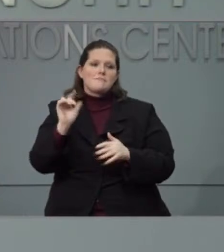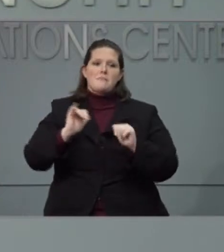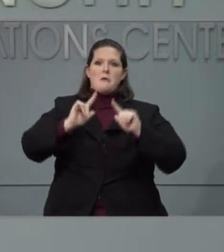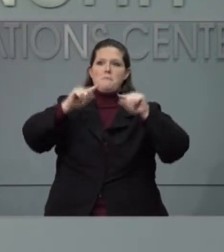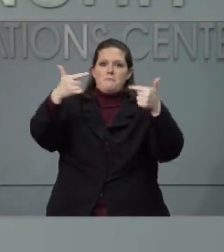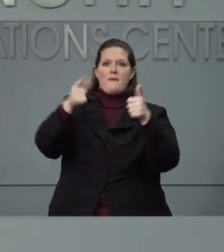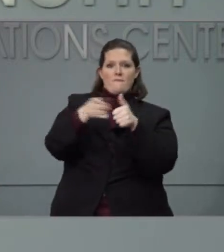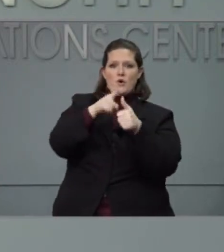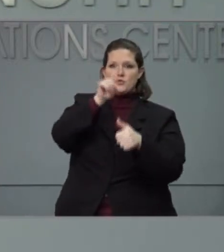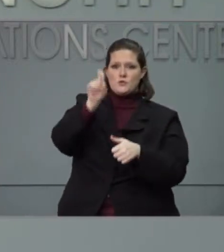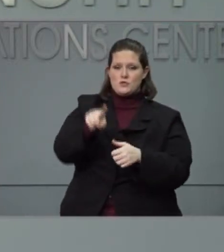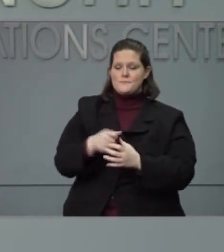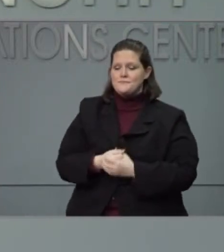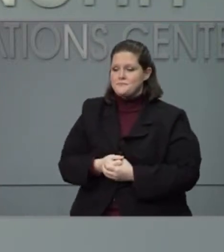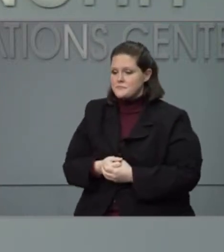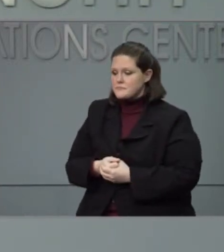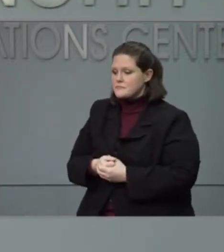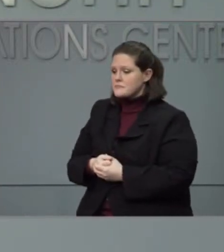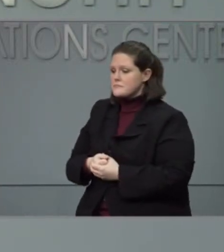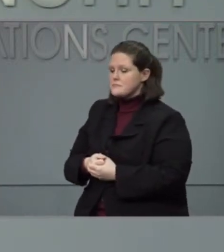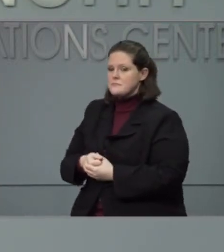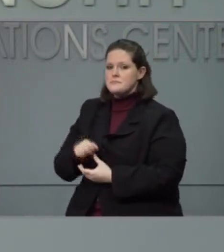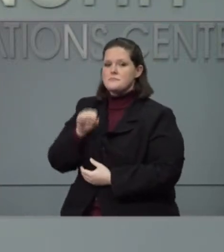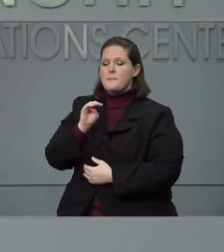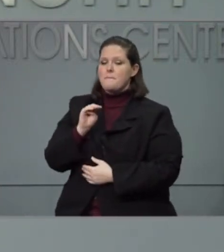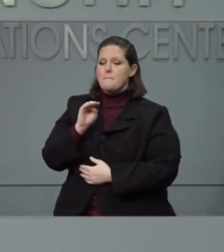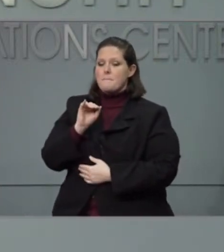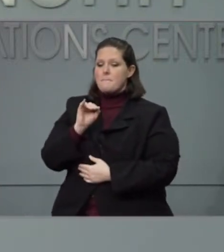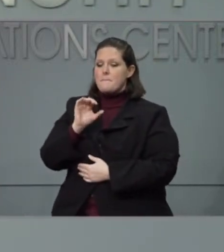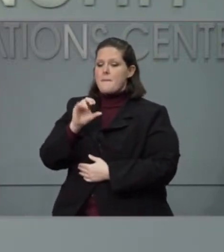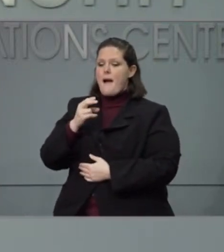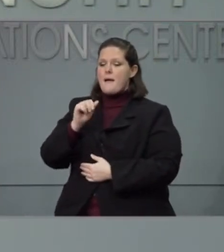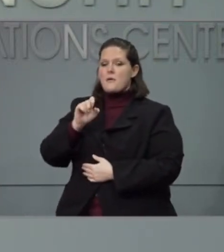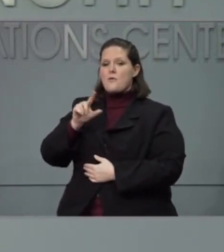Our first question is from Michael Hyland with CBS 17.